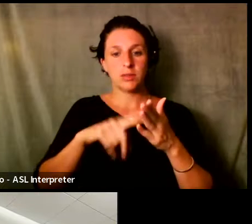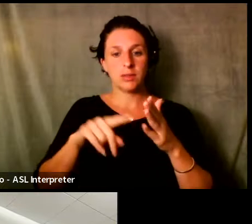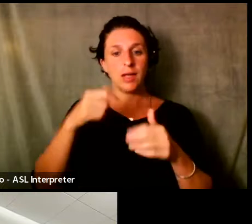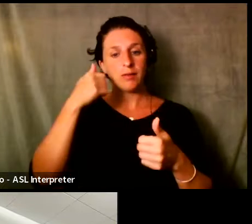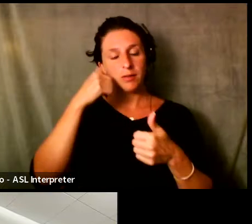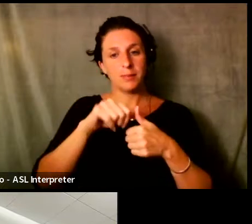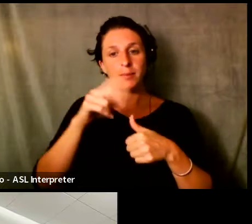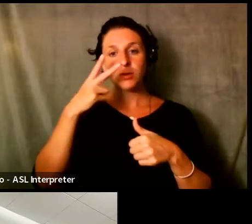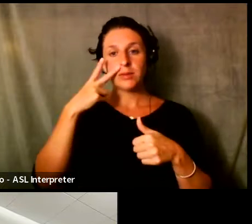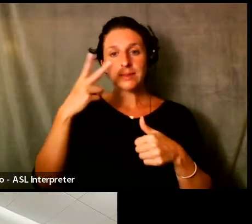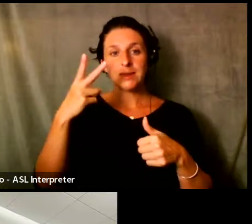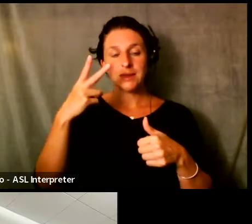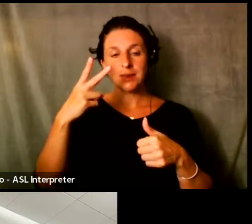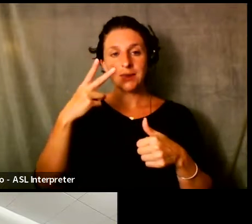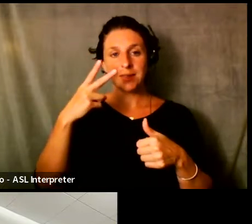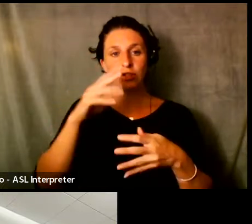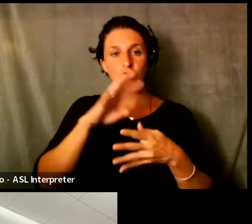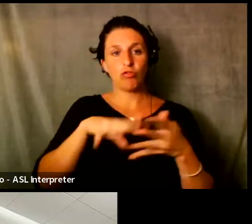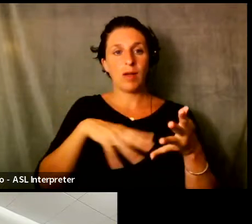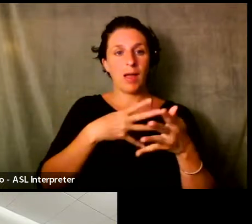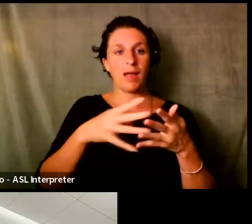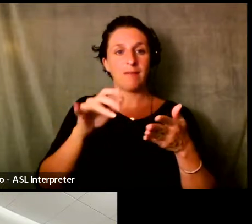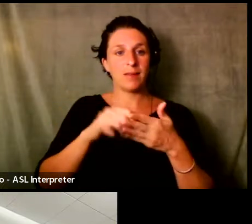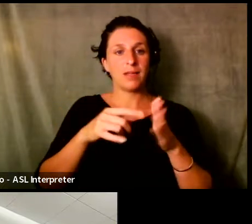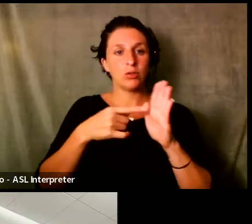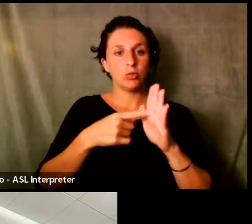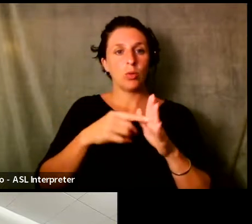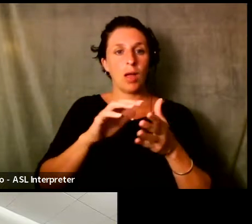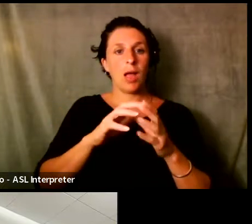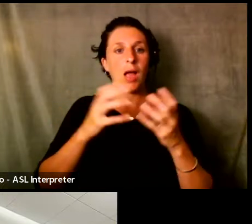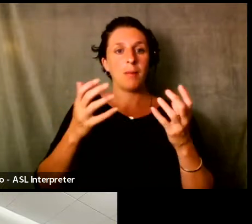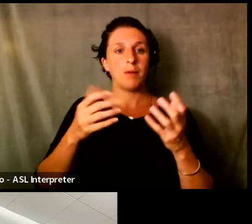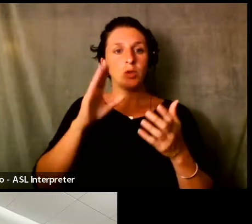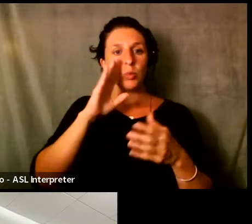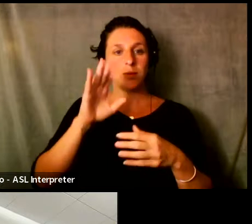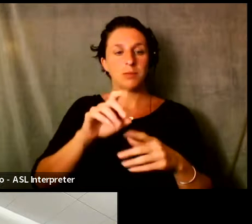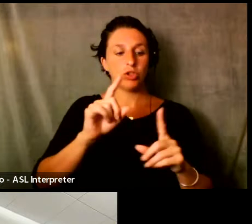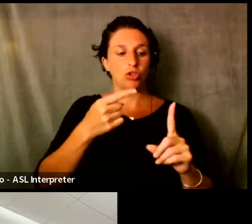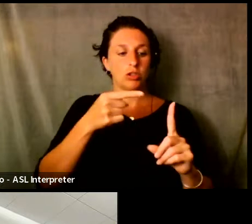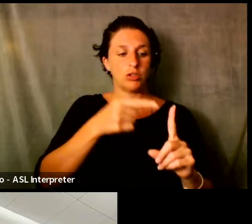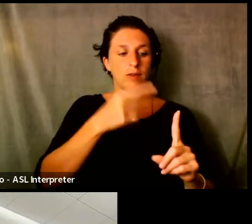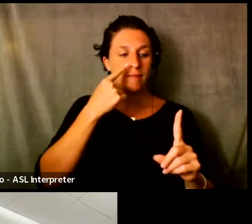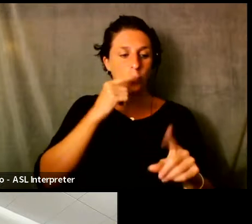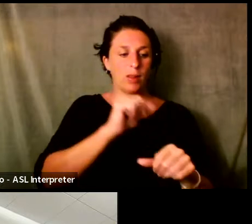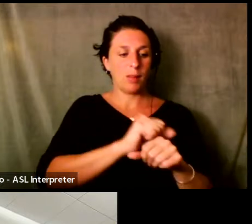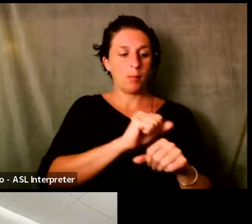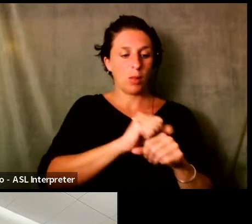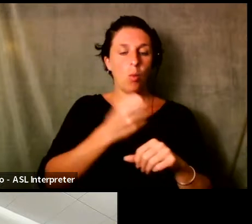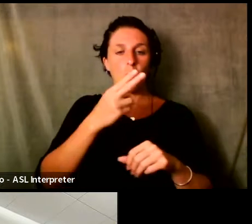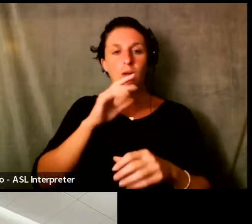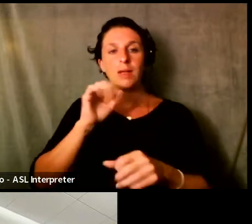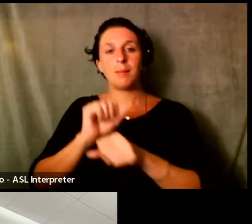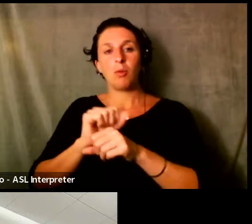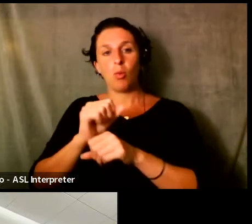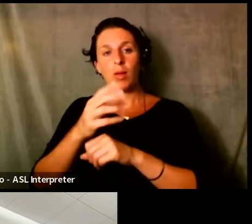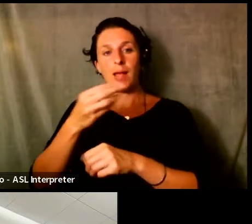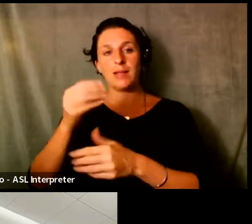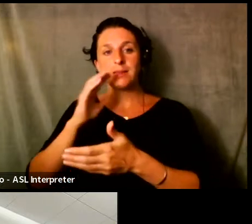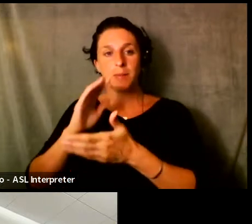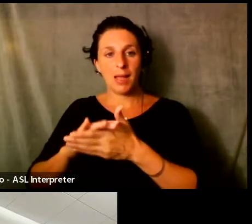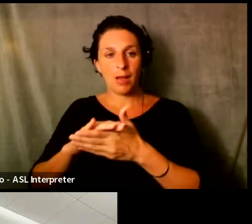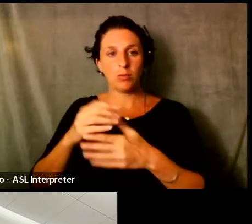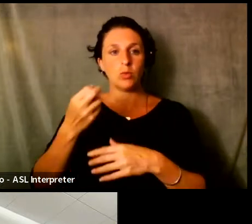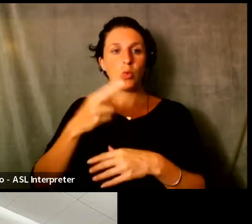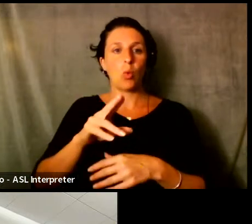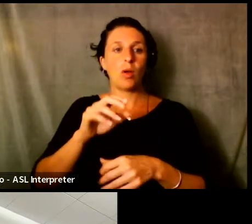a graph that showed how much it would be for just the employee or the employee and their spouse or the employee and their spouse and